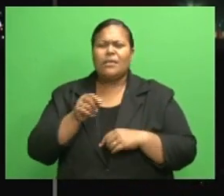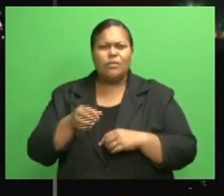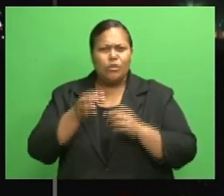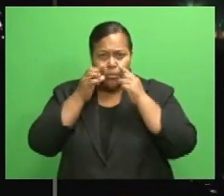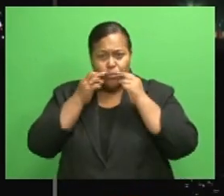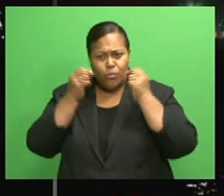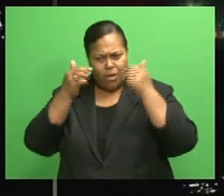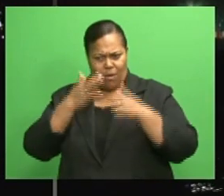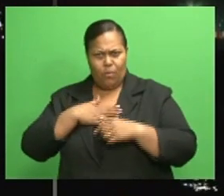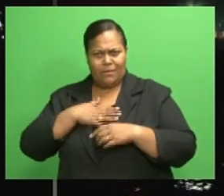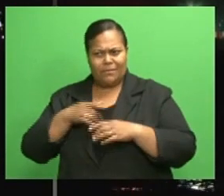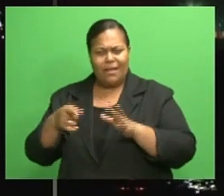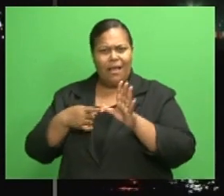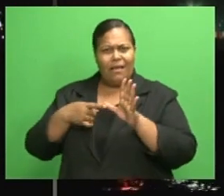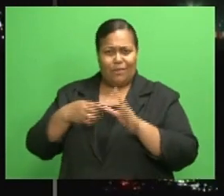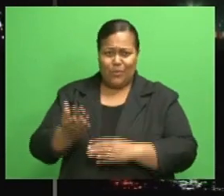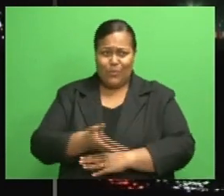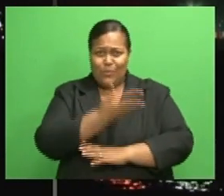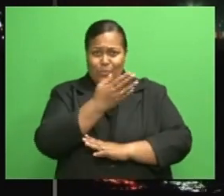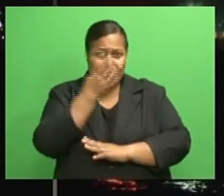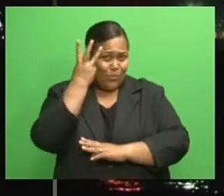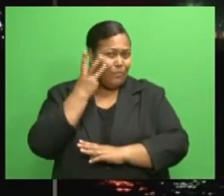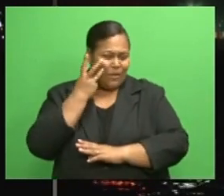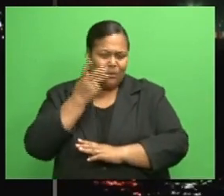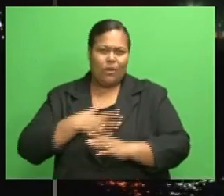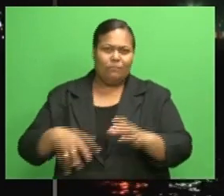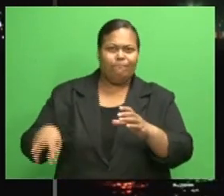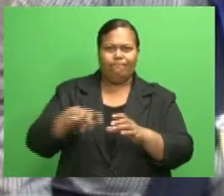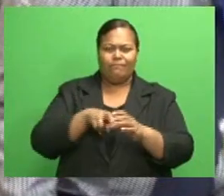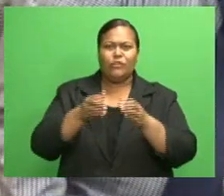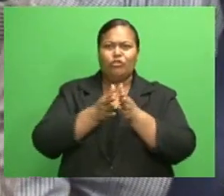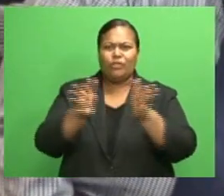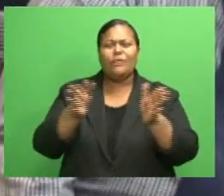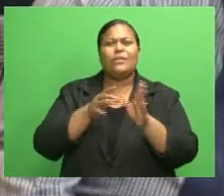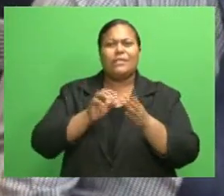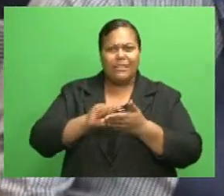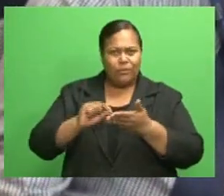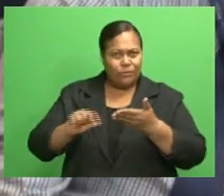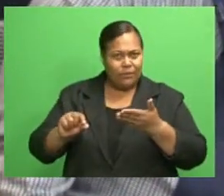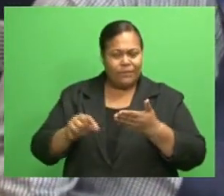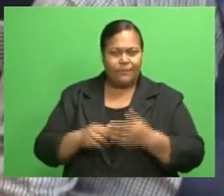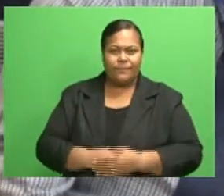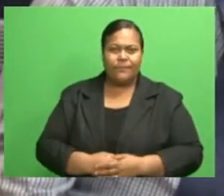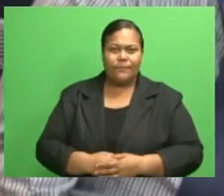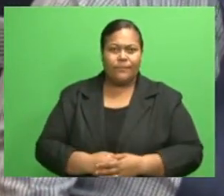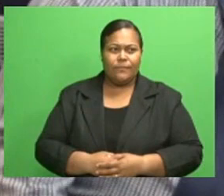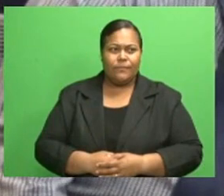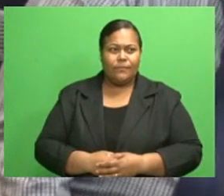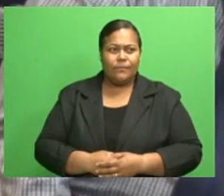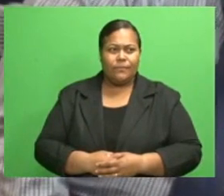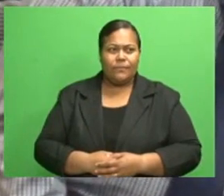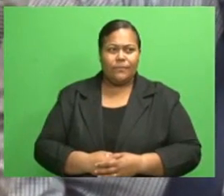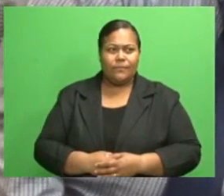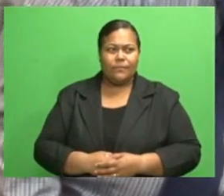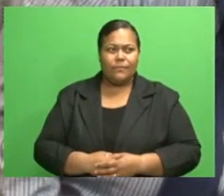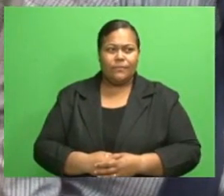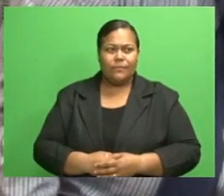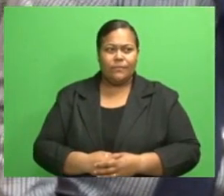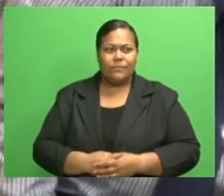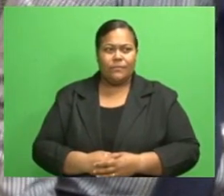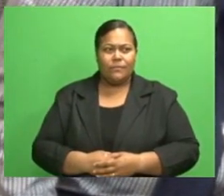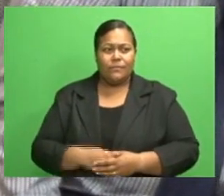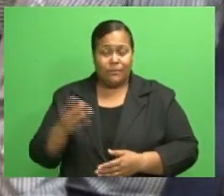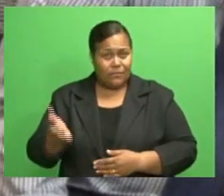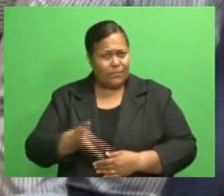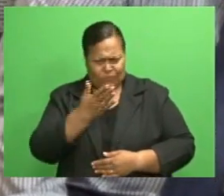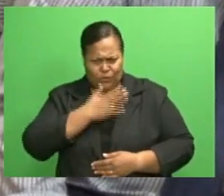Mbaravi reinstated as General Secretary. Just for everyone's information that I'm well aware that you went to see SOE sir on